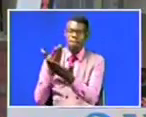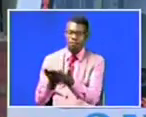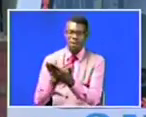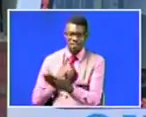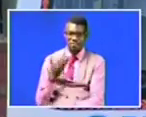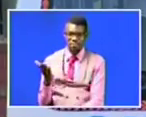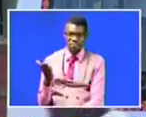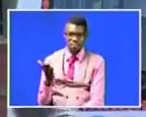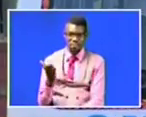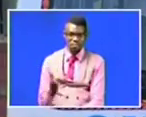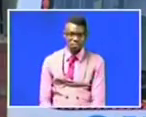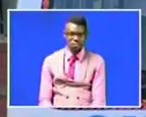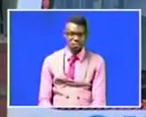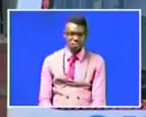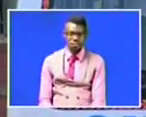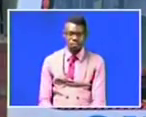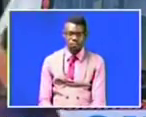factor.